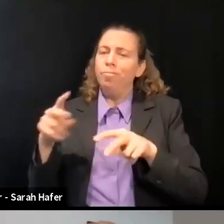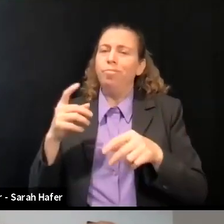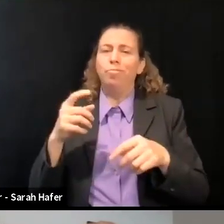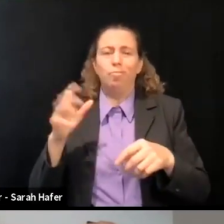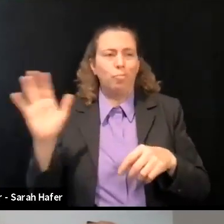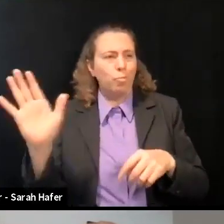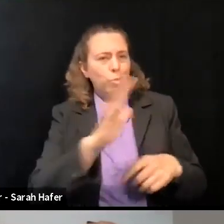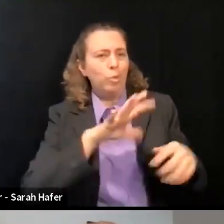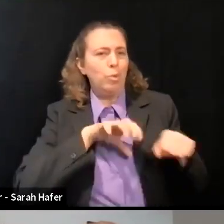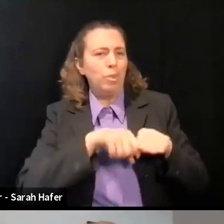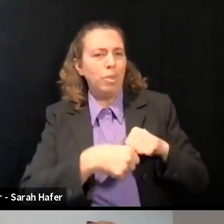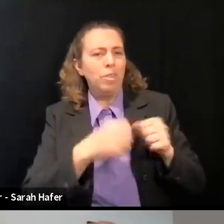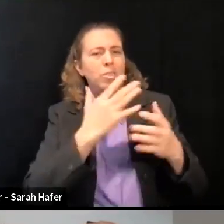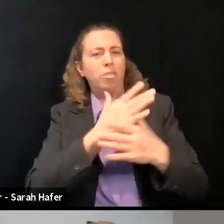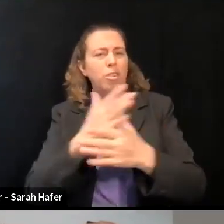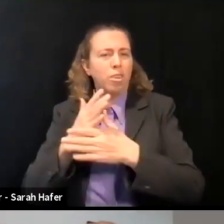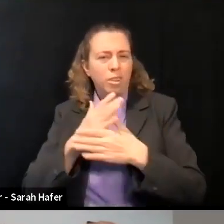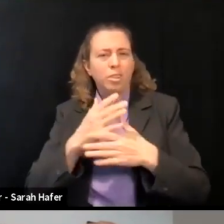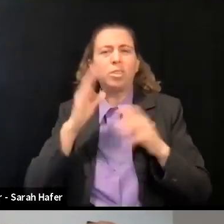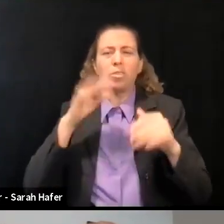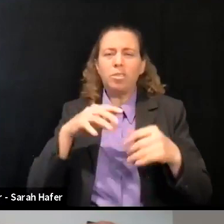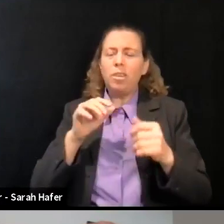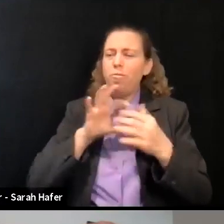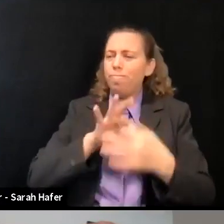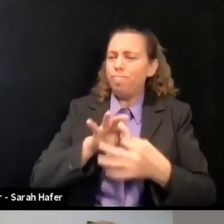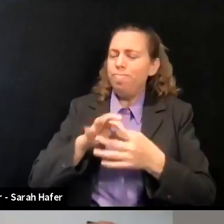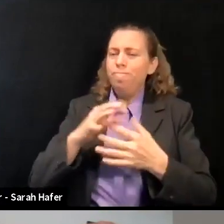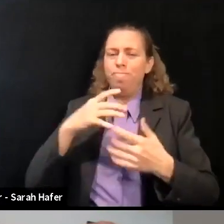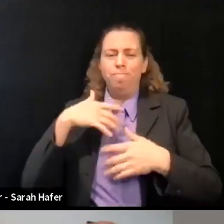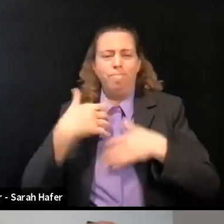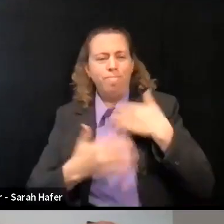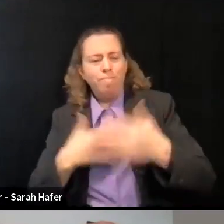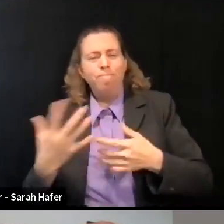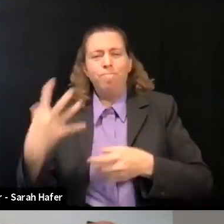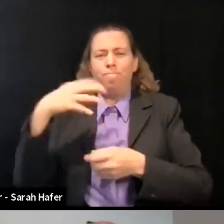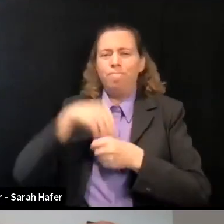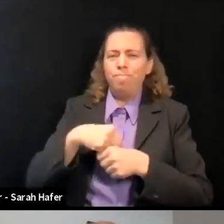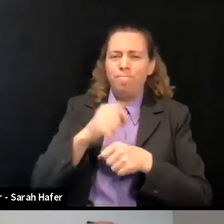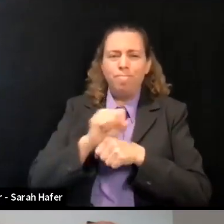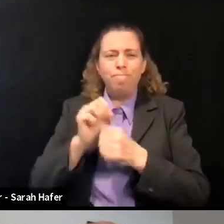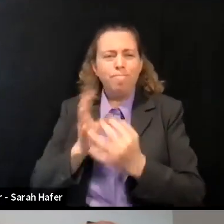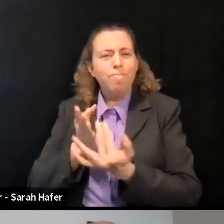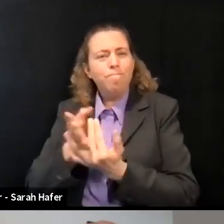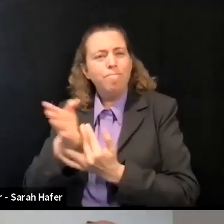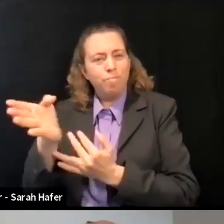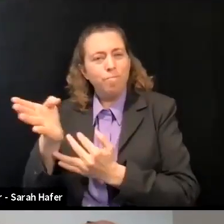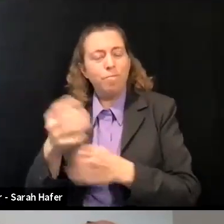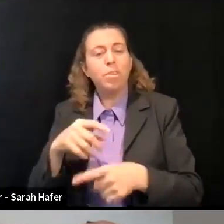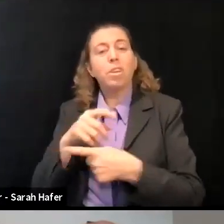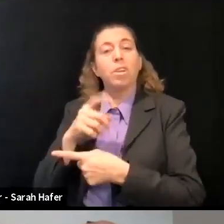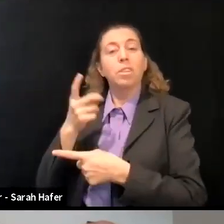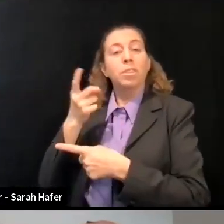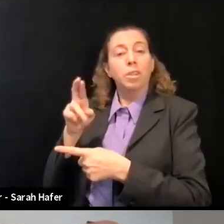and support. Next, I would like to introduce Dr. Robert Neimeyer.